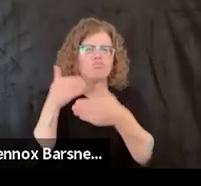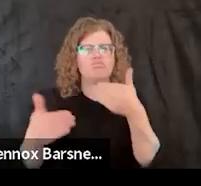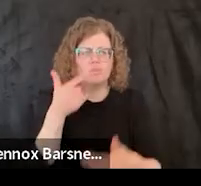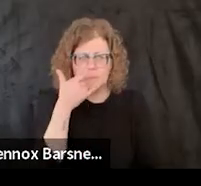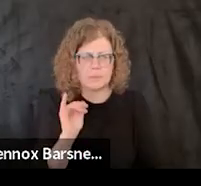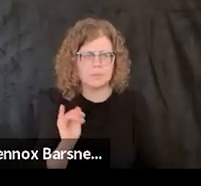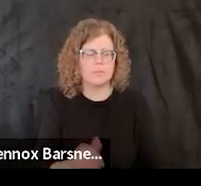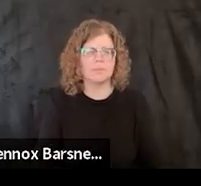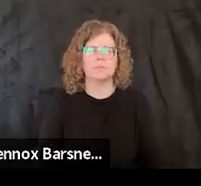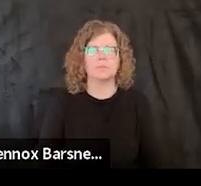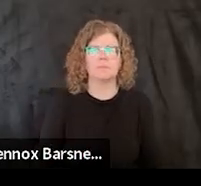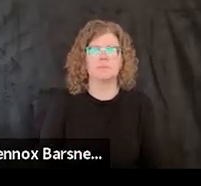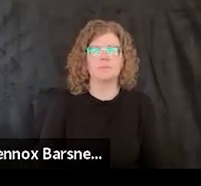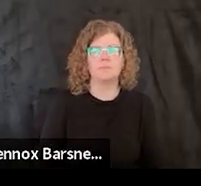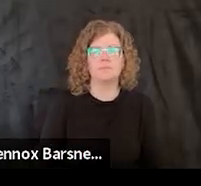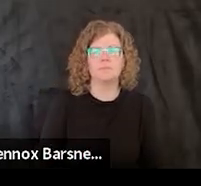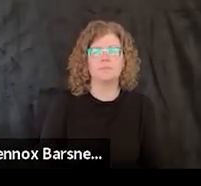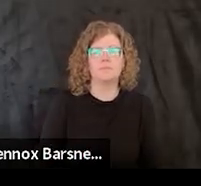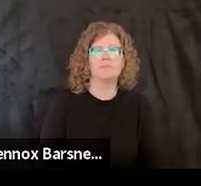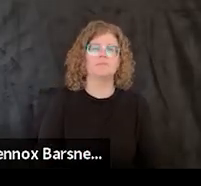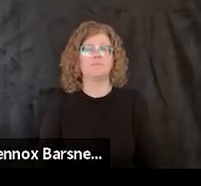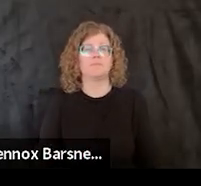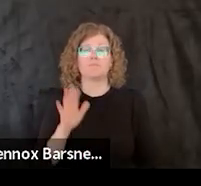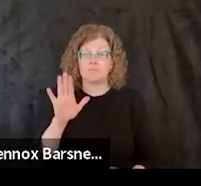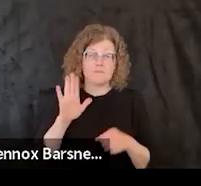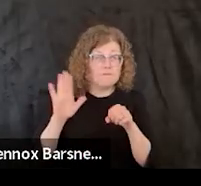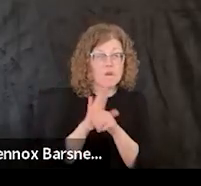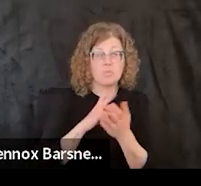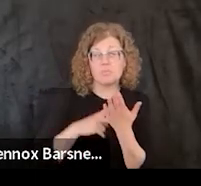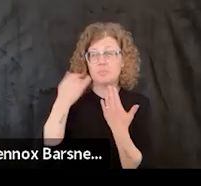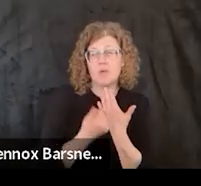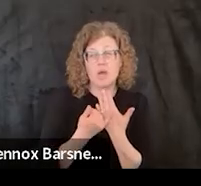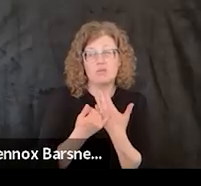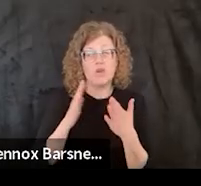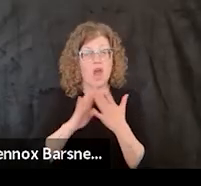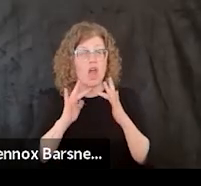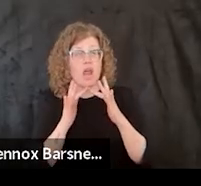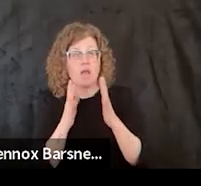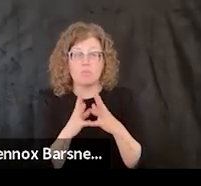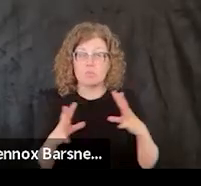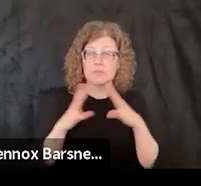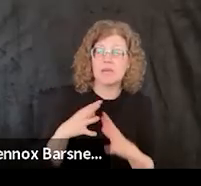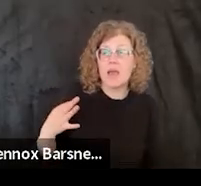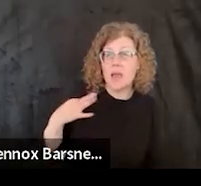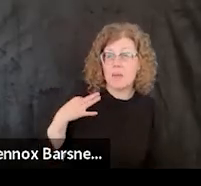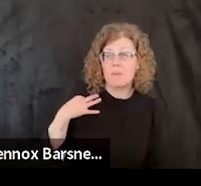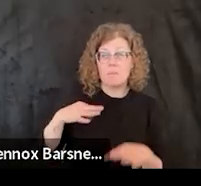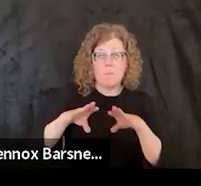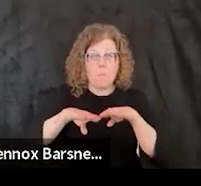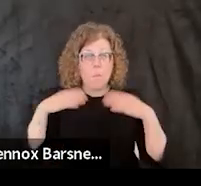The full program guidelines were published on the website, and applications opened on March 23rd.